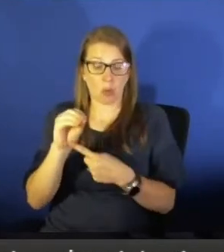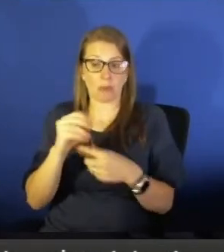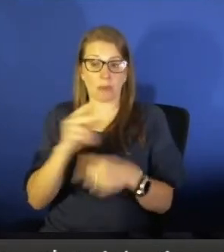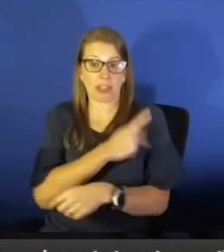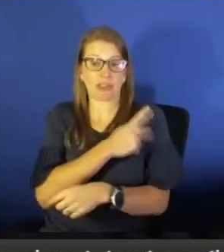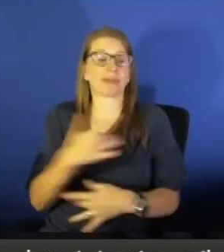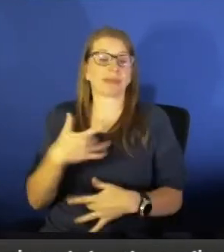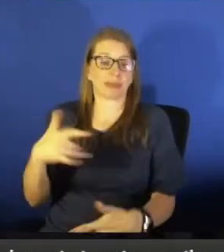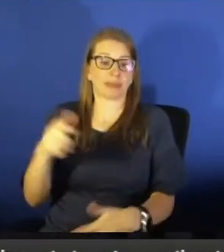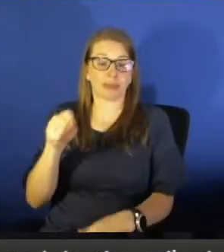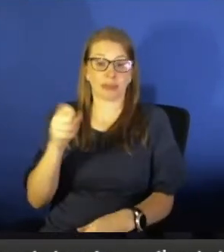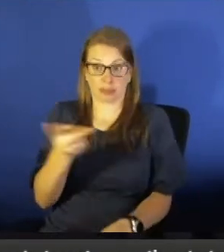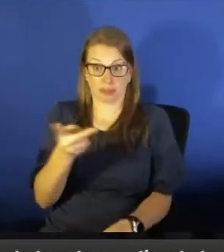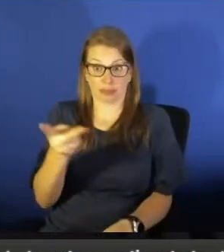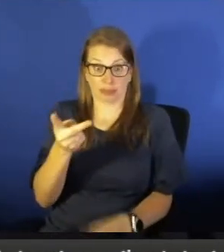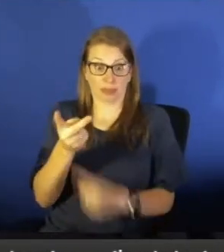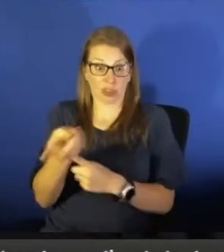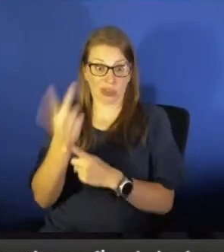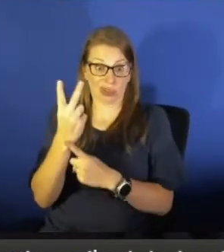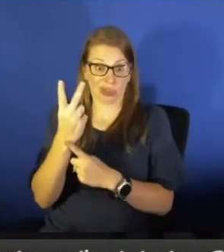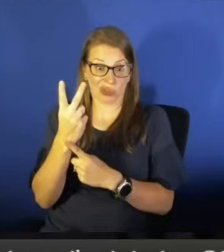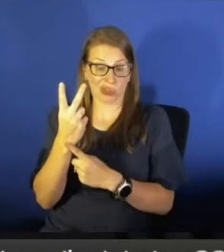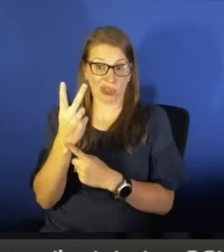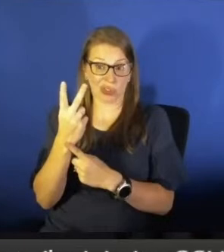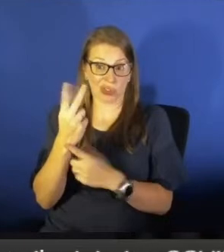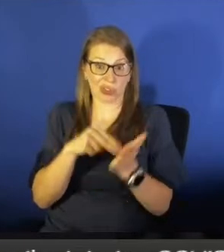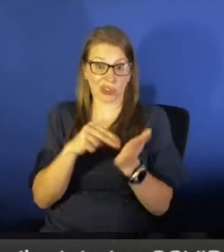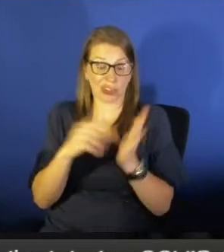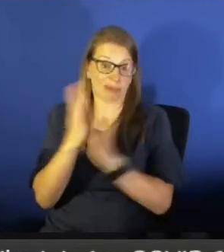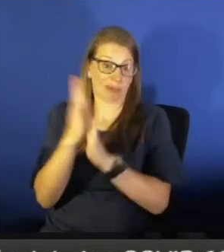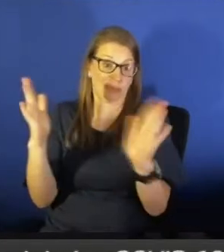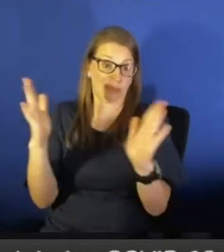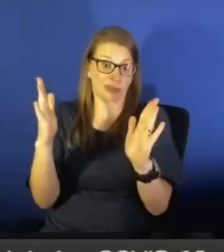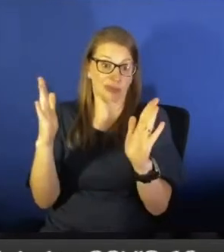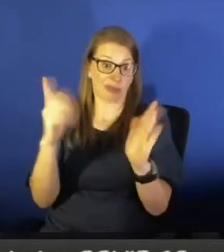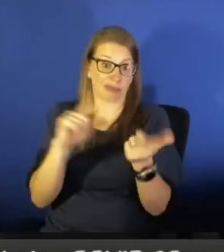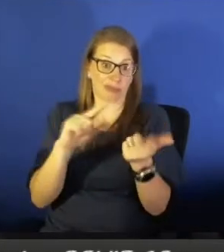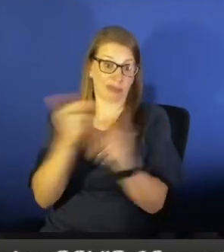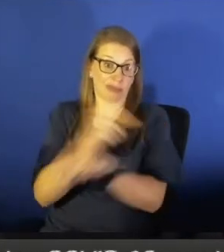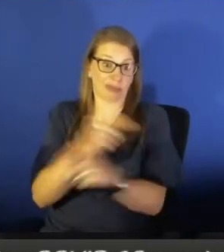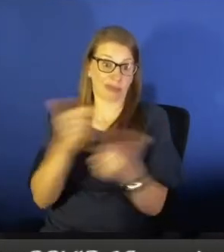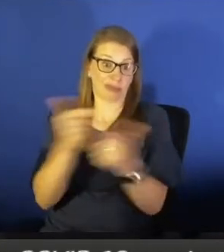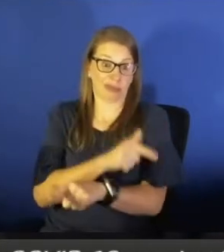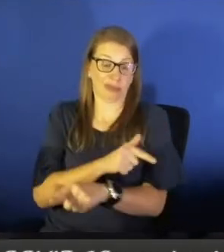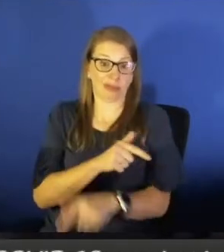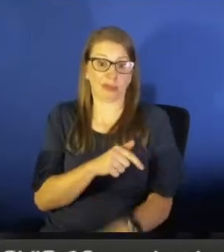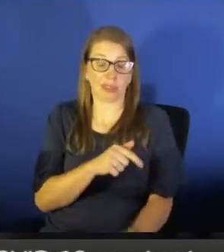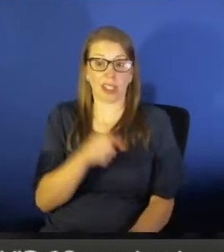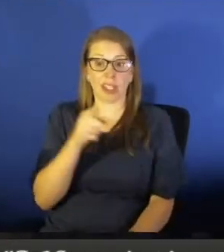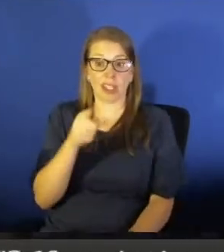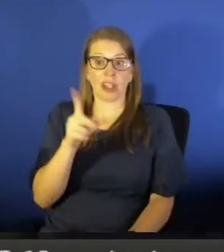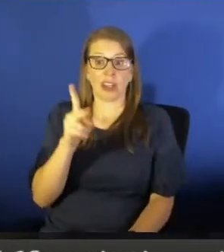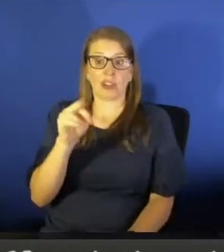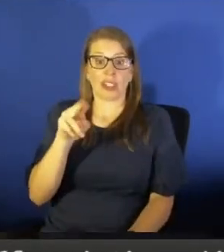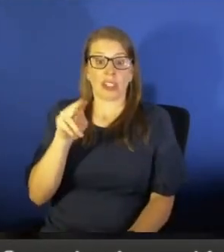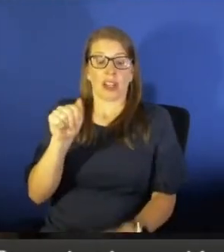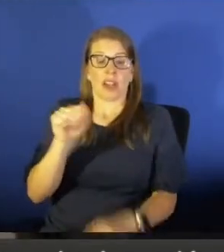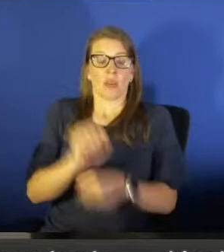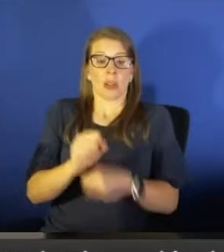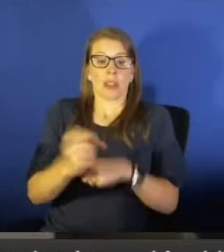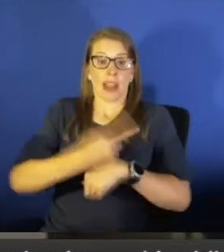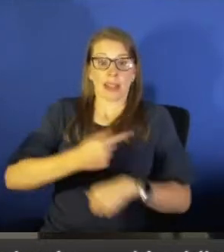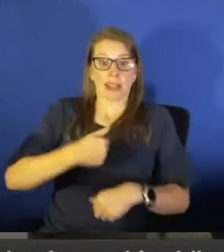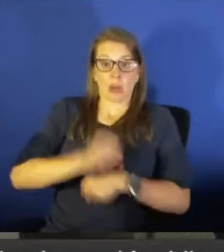you were the 2 nurses that were kind of high-fiving, tag-teaming each other every day? Yeah, Christina works days and I work nights, so we just kind of flip back and forth with